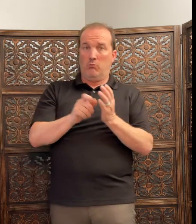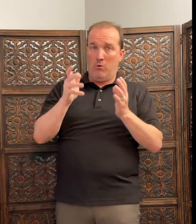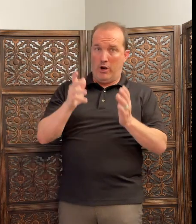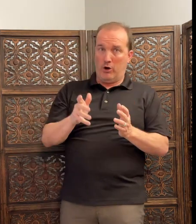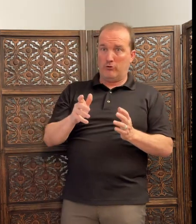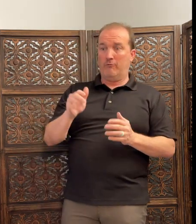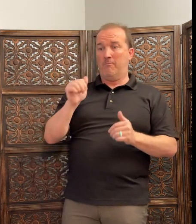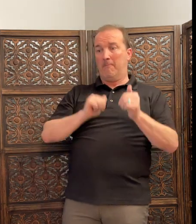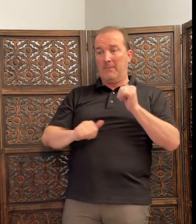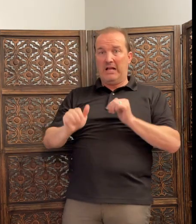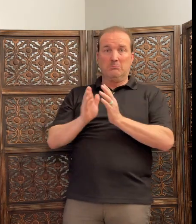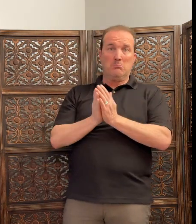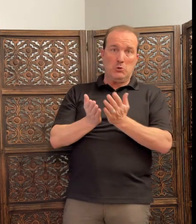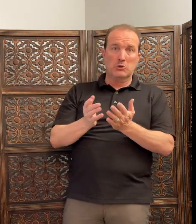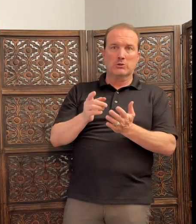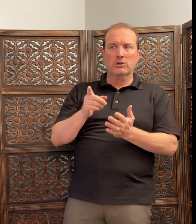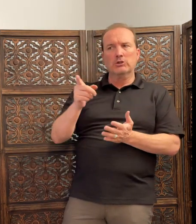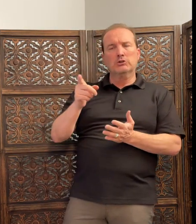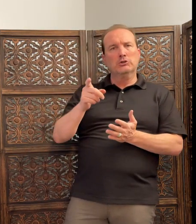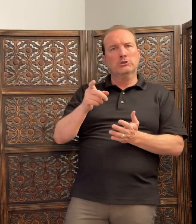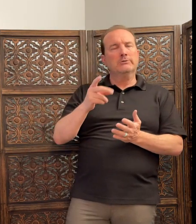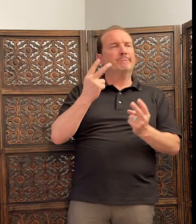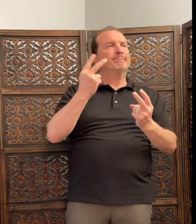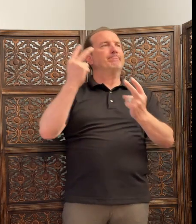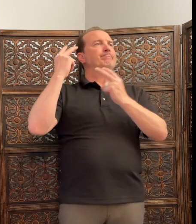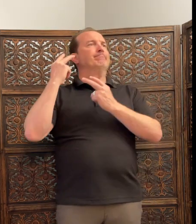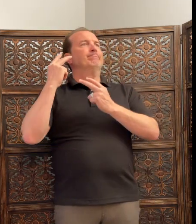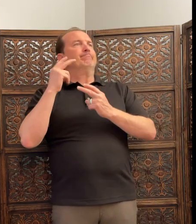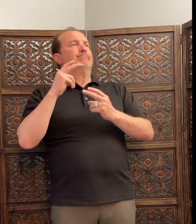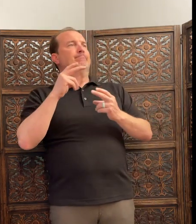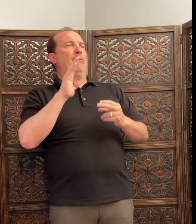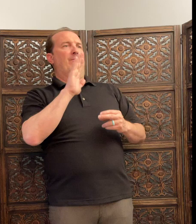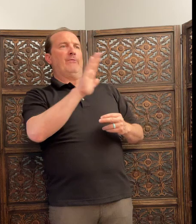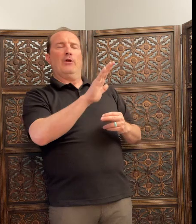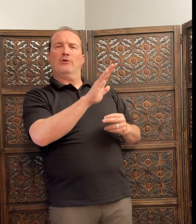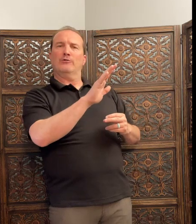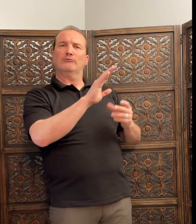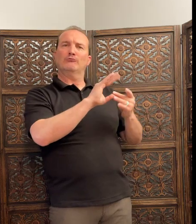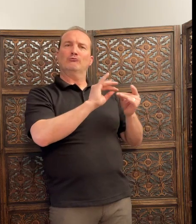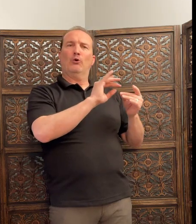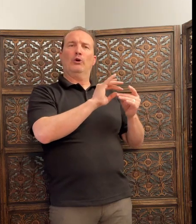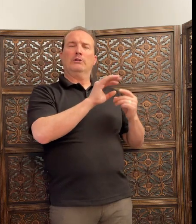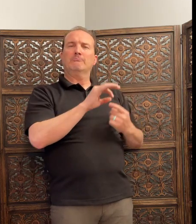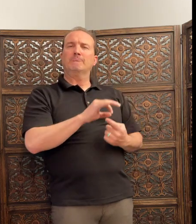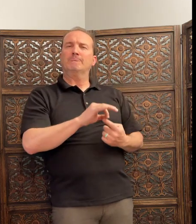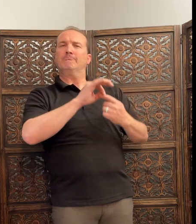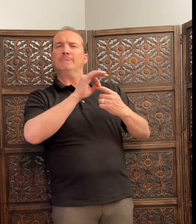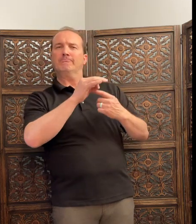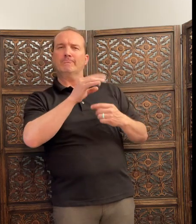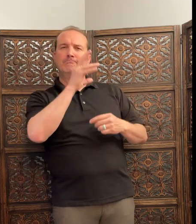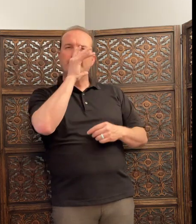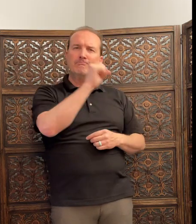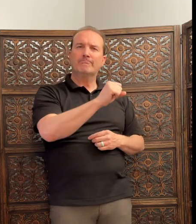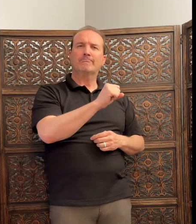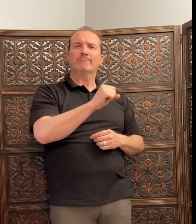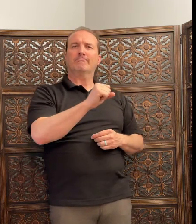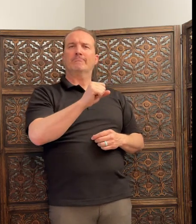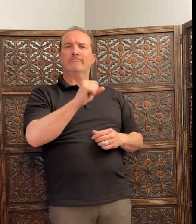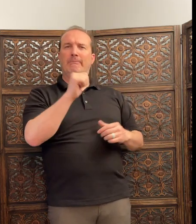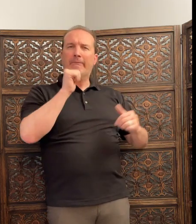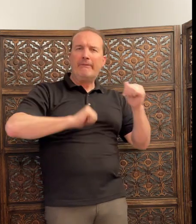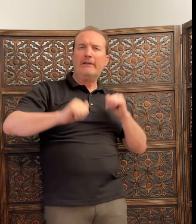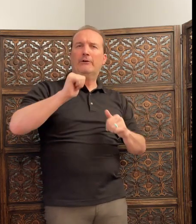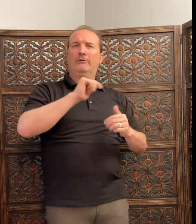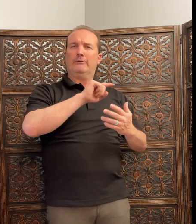a novelist and playwright, she memorialized the stories of the folk by retelling them in unique, compelling, and theatrical